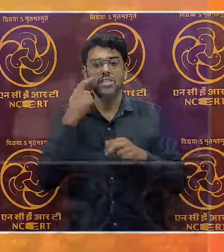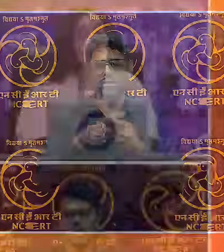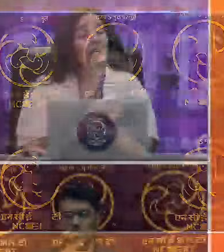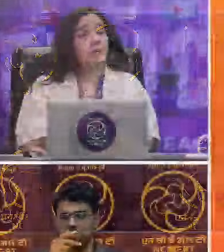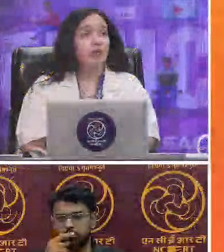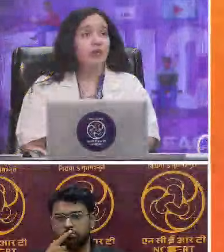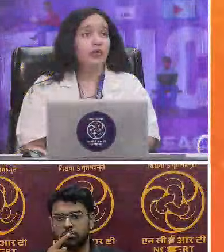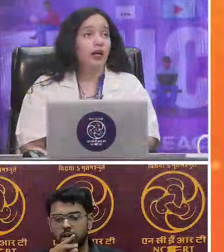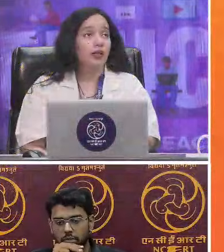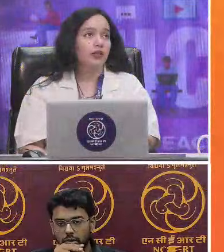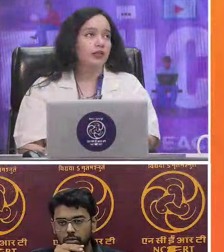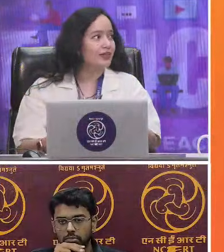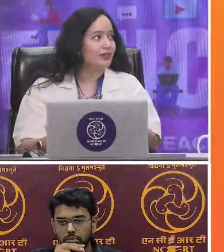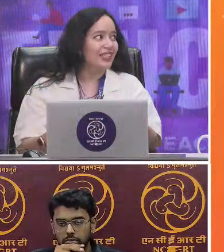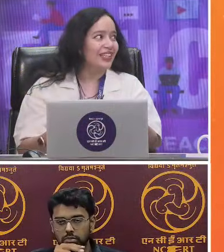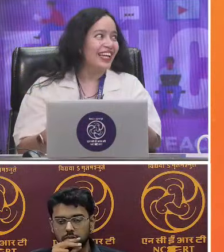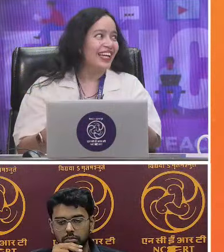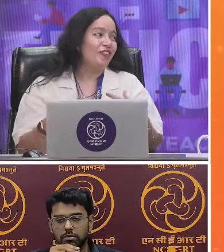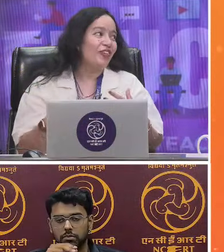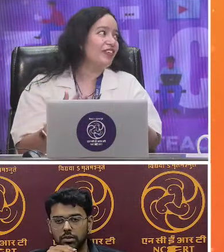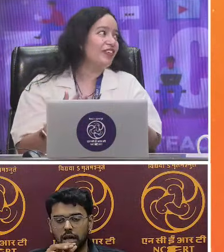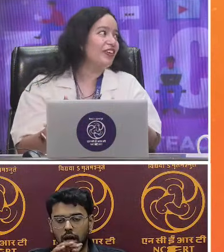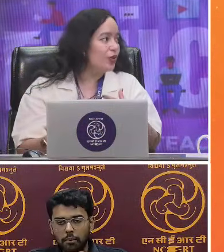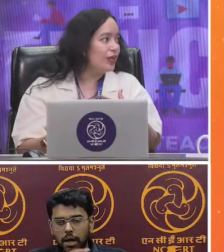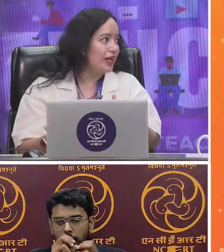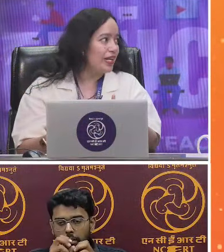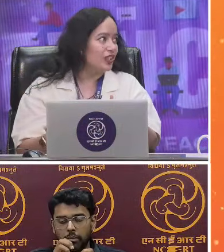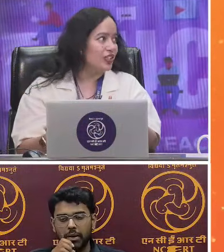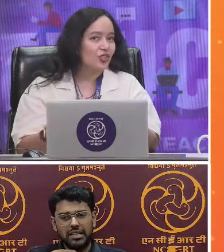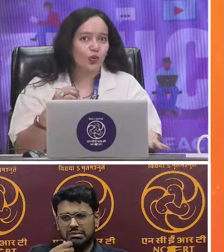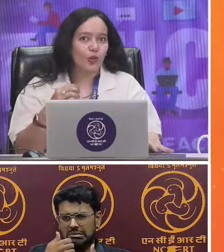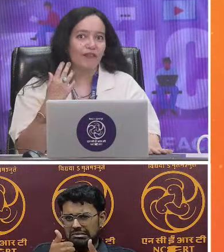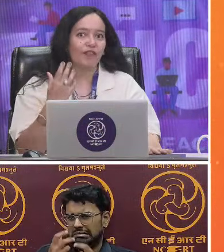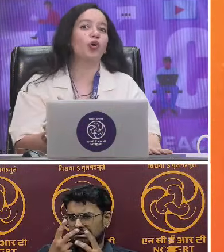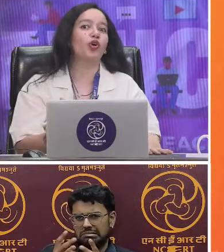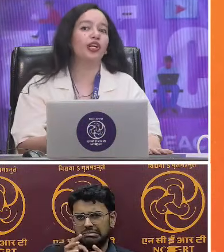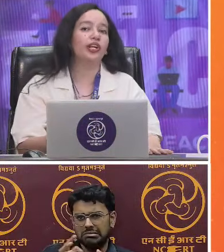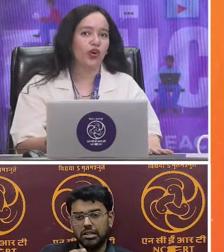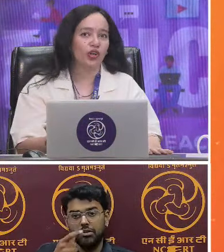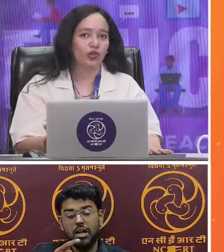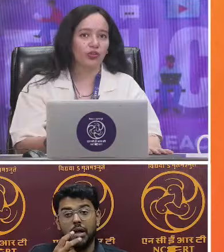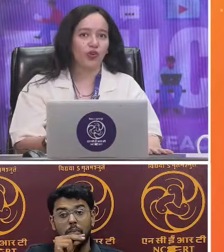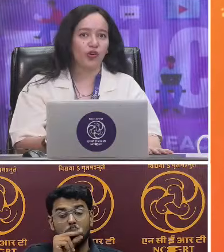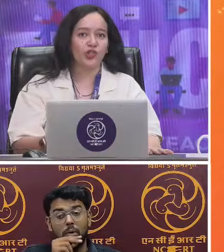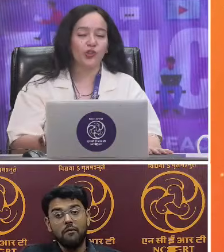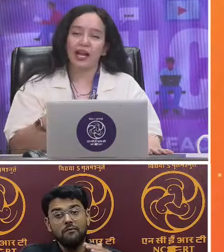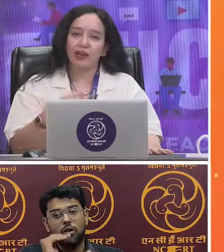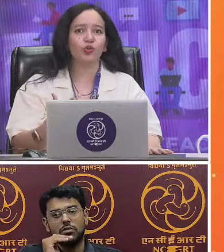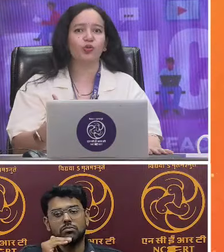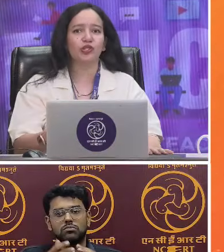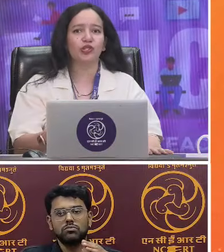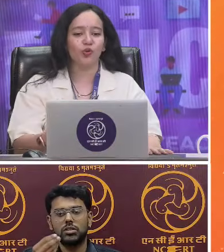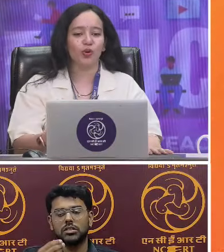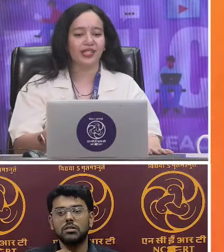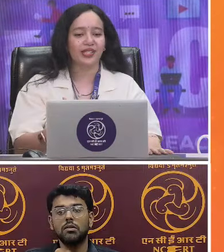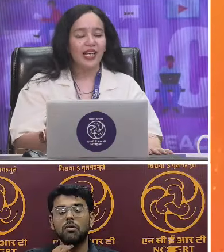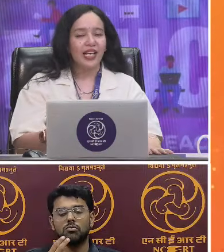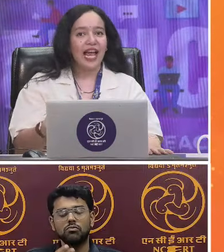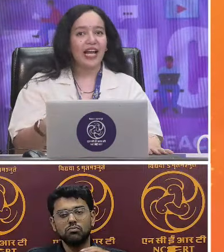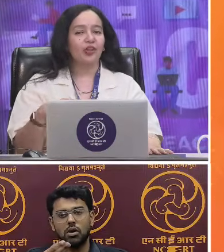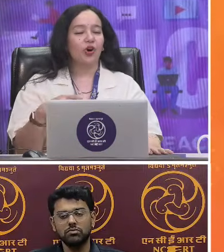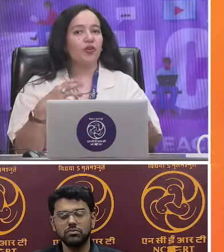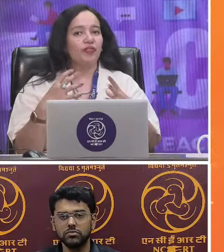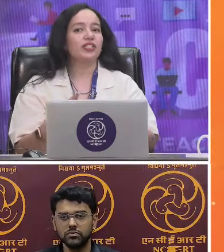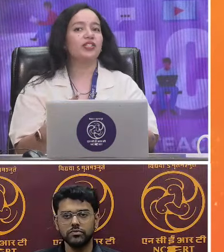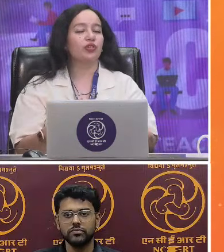like this, it won't give a good impression. Absolutely. So you have to modulate your audio voice, you have to boost your voice,